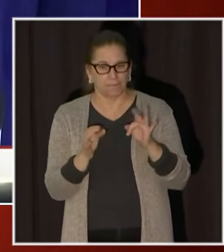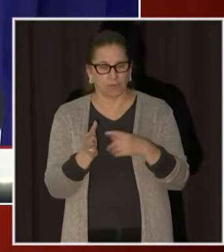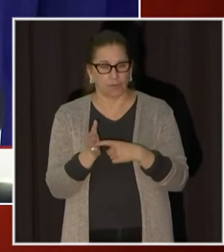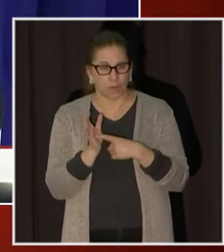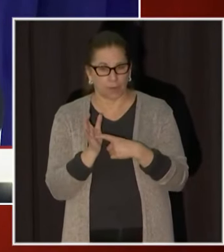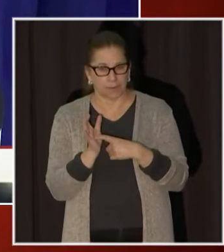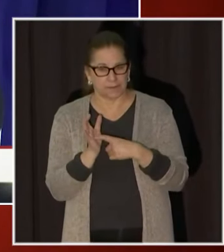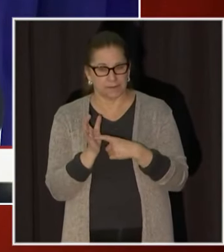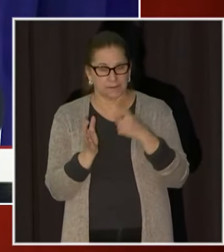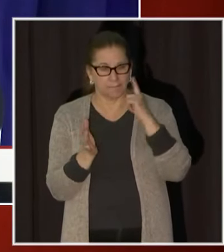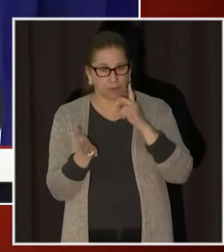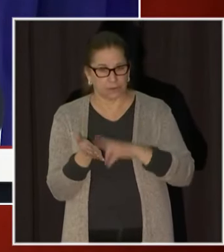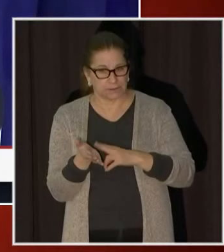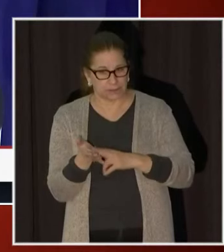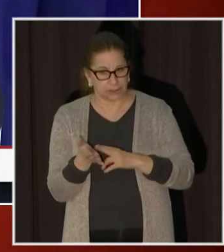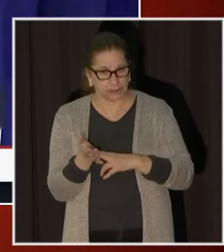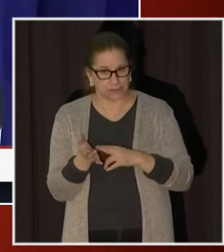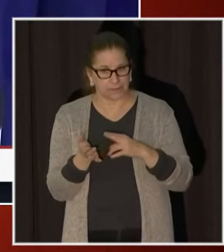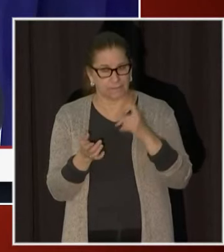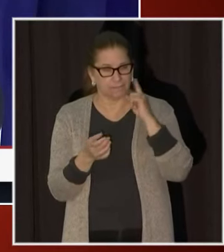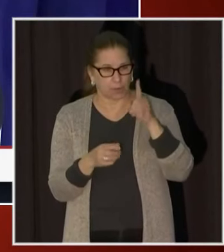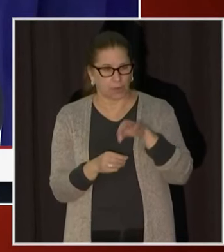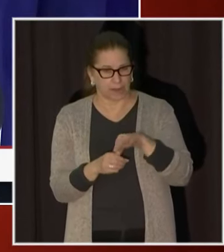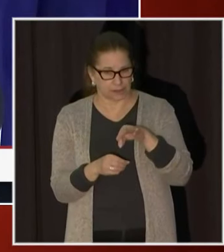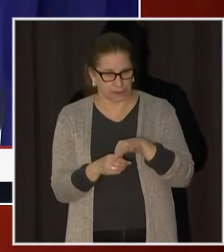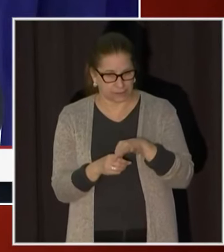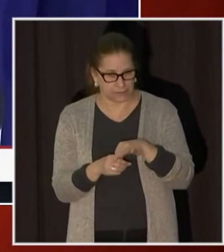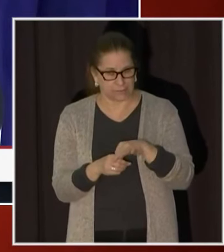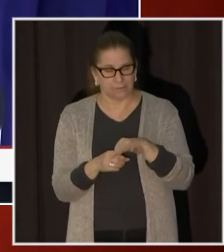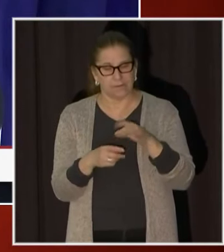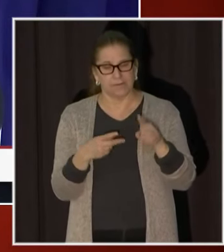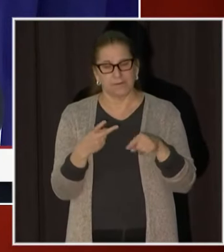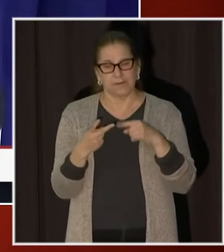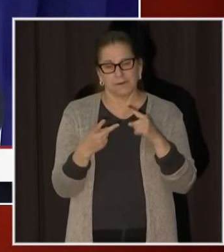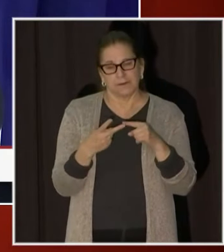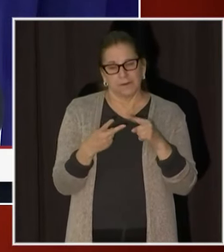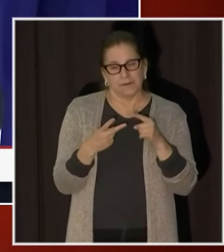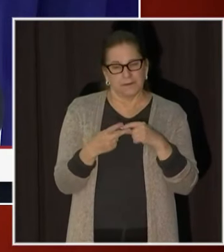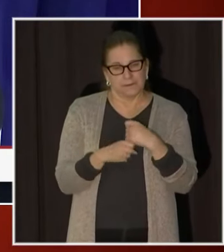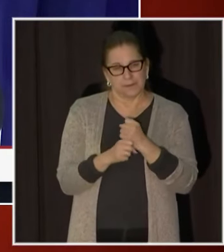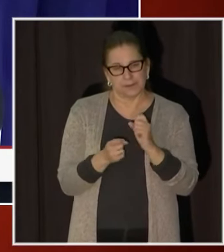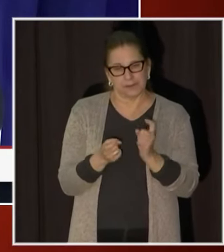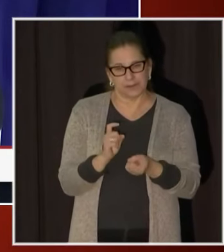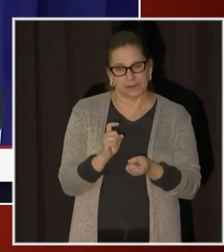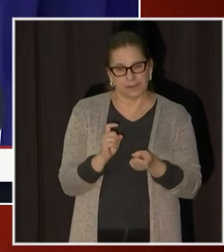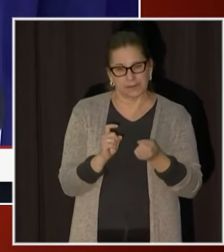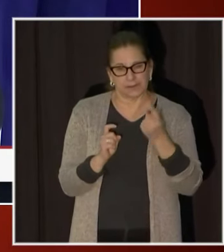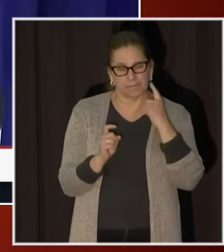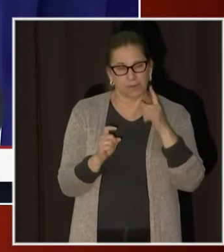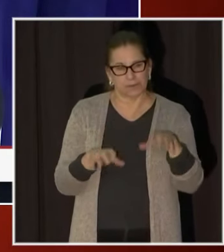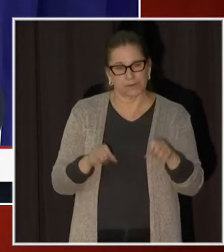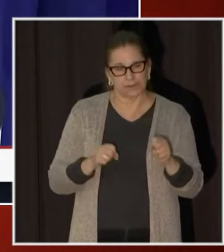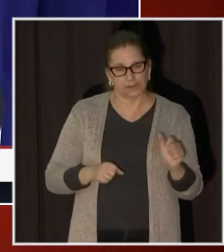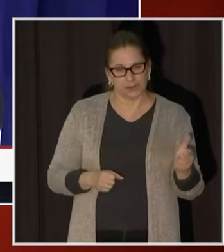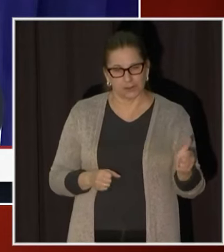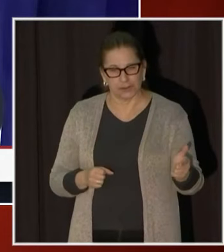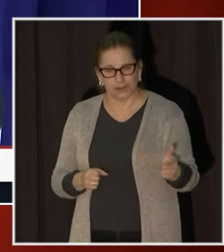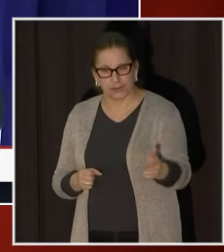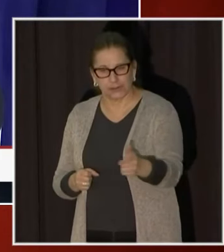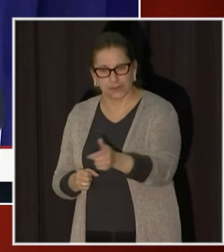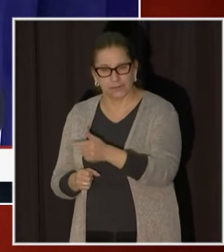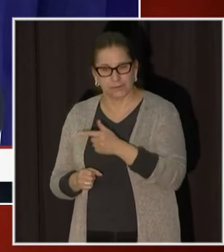offices, and then it makes some changes regarding the circulation of petitions electronically. Is that